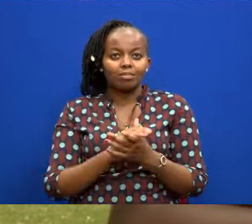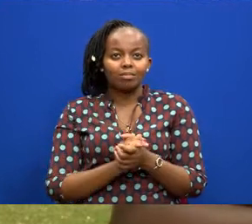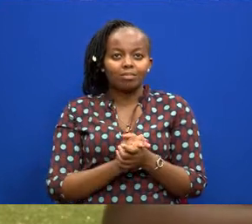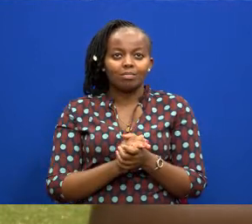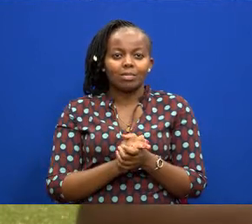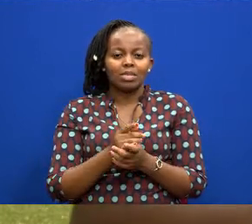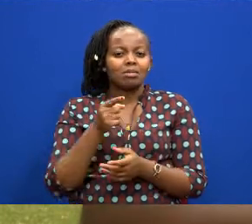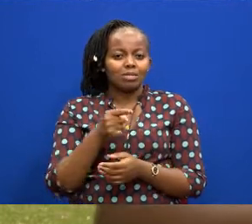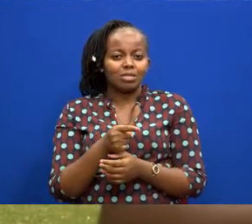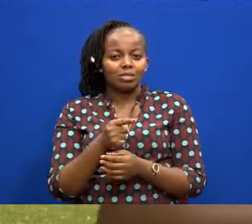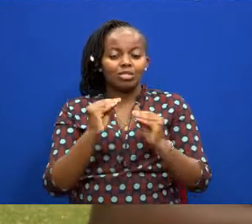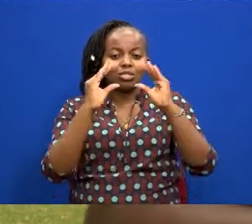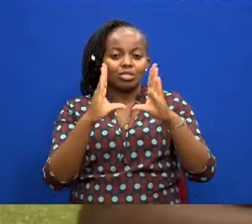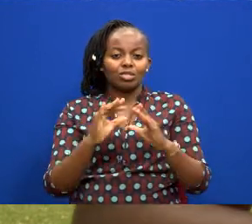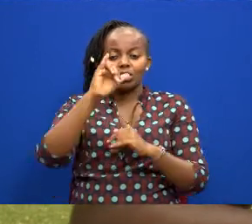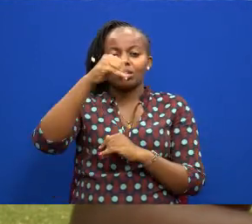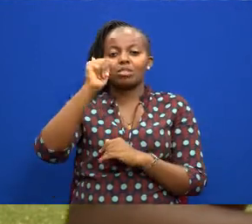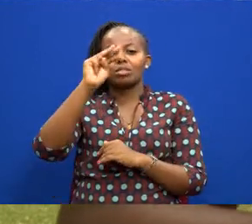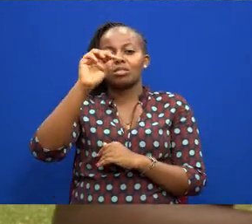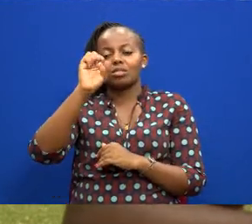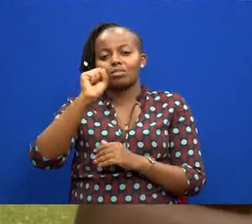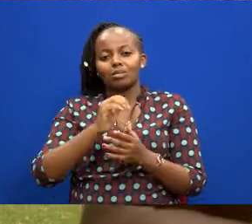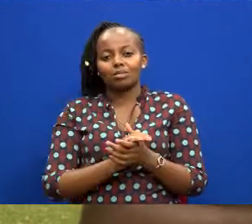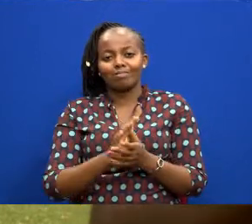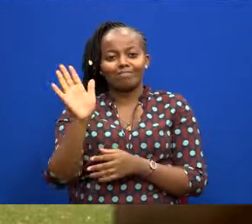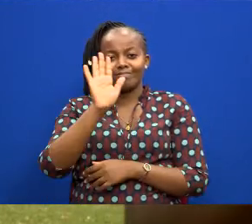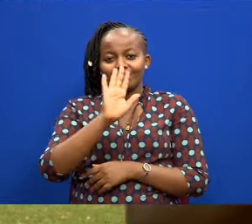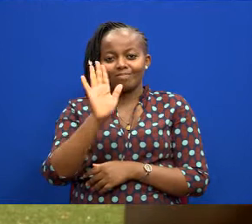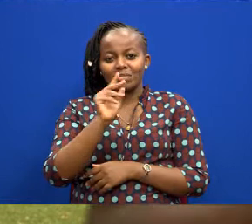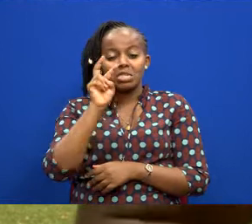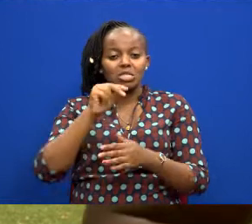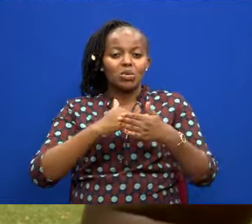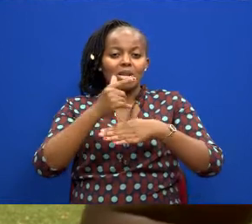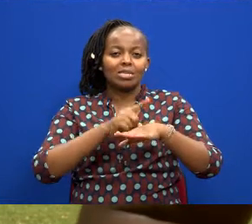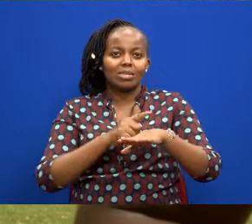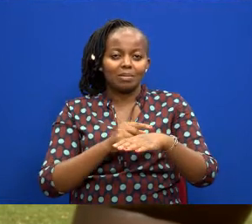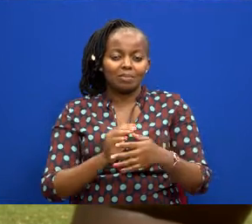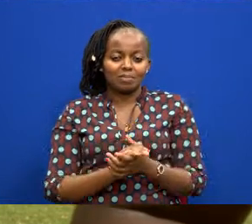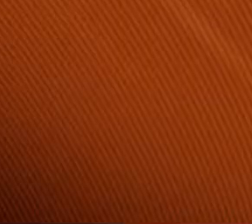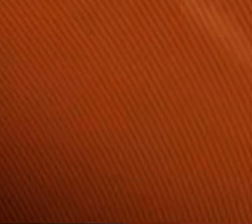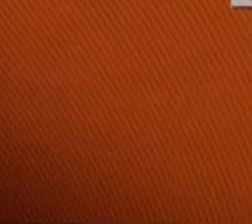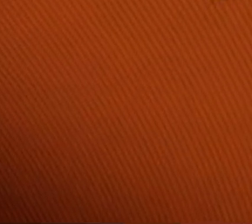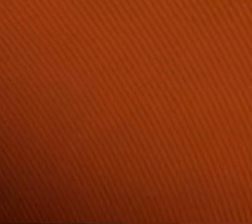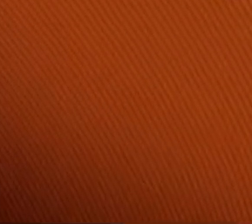Kenya. This has been your coach, James Okwiri. Goodbye and see you next time.